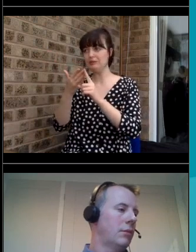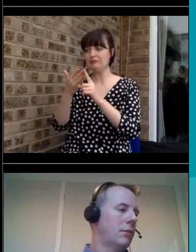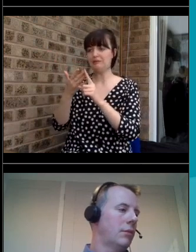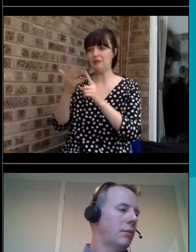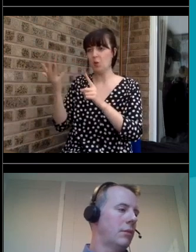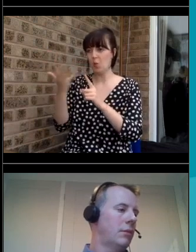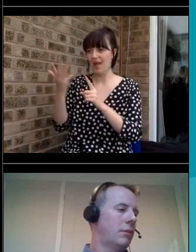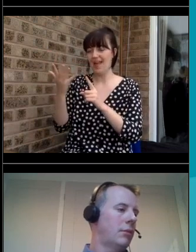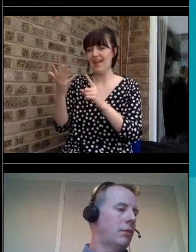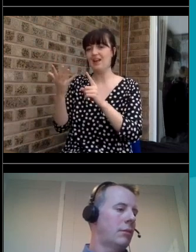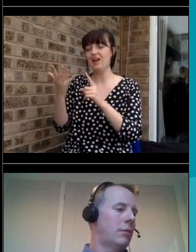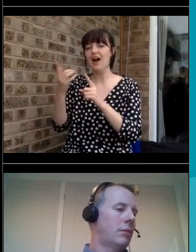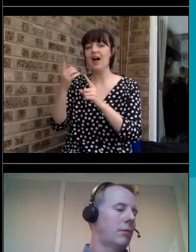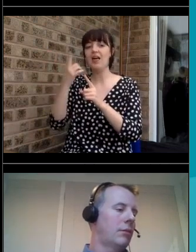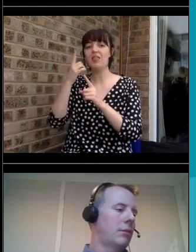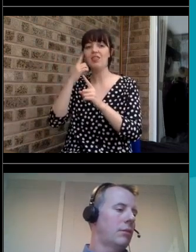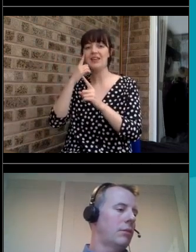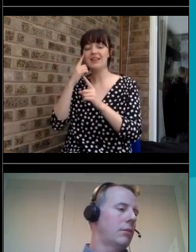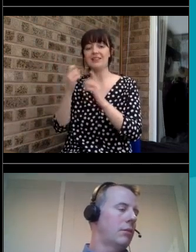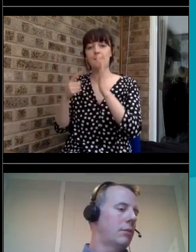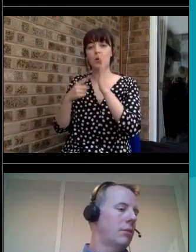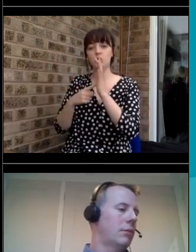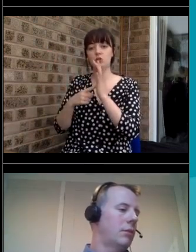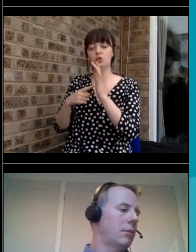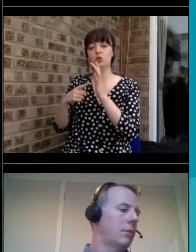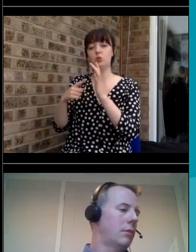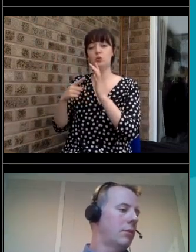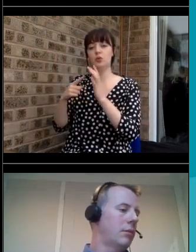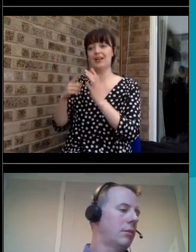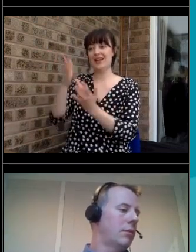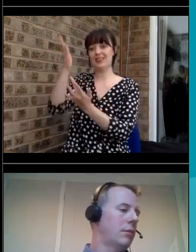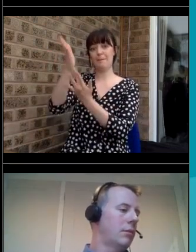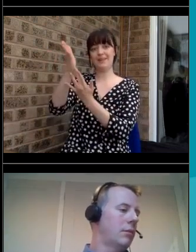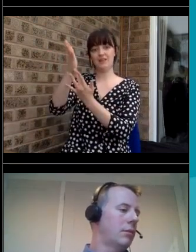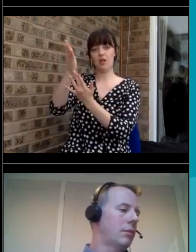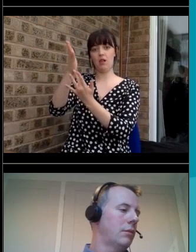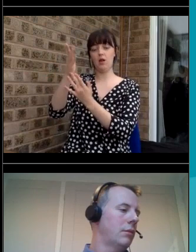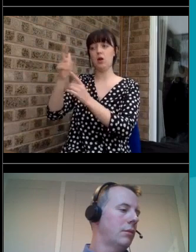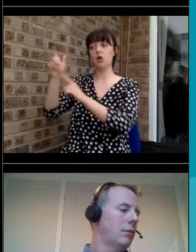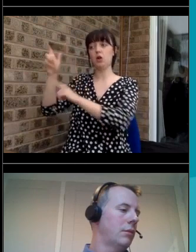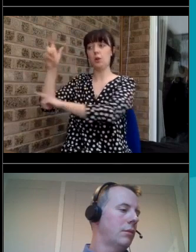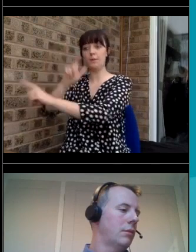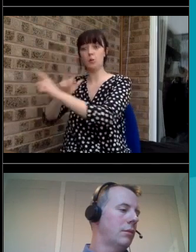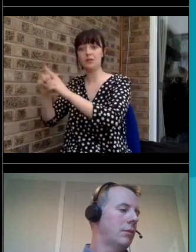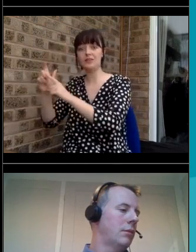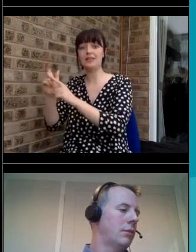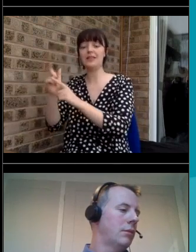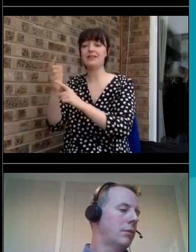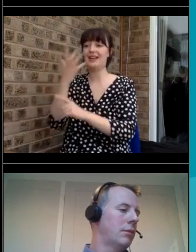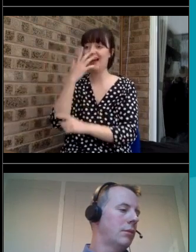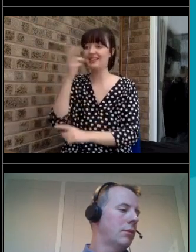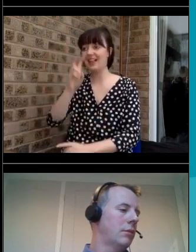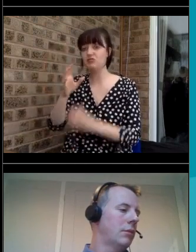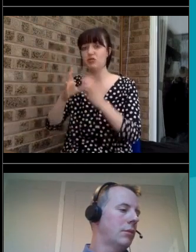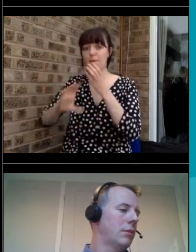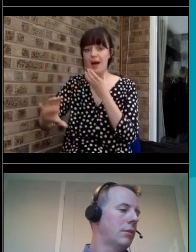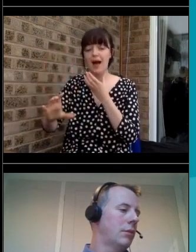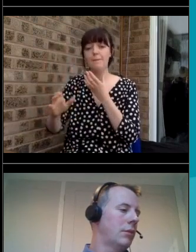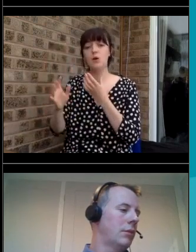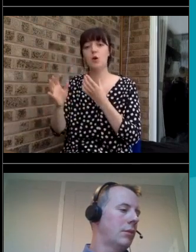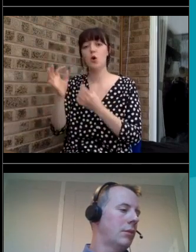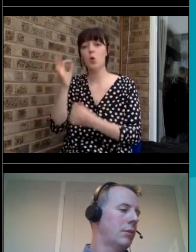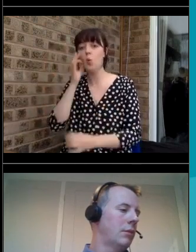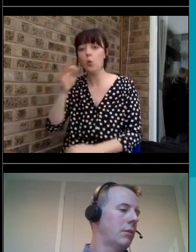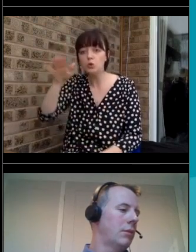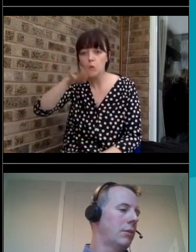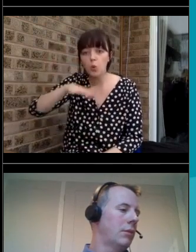sits between the communities, the utilities, and the natural features like watercourses, we try to make sure